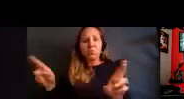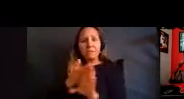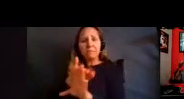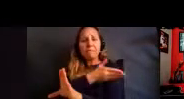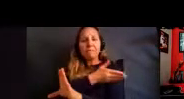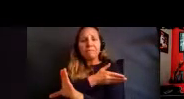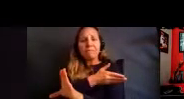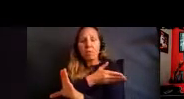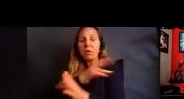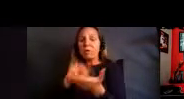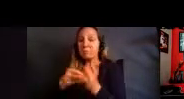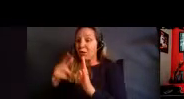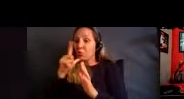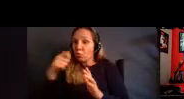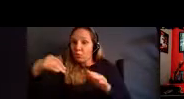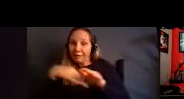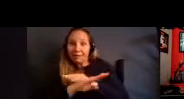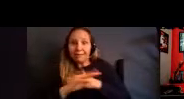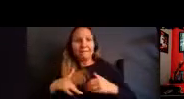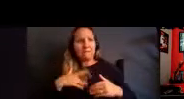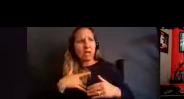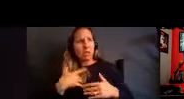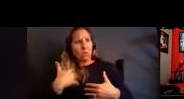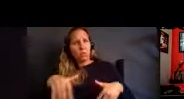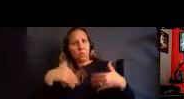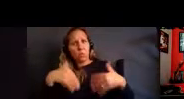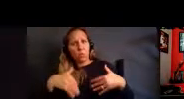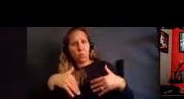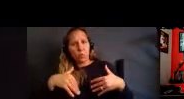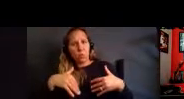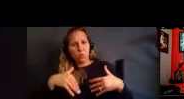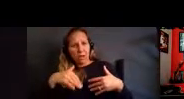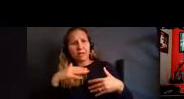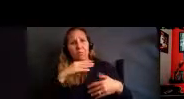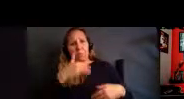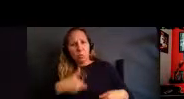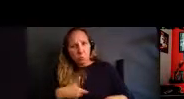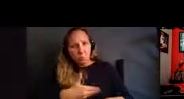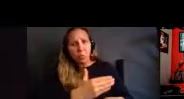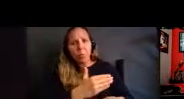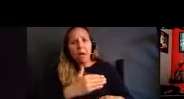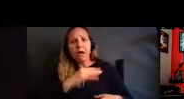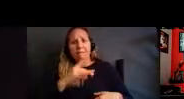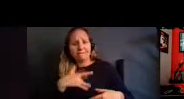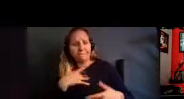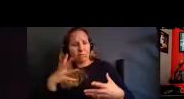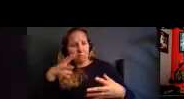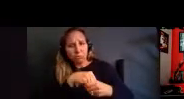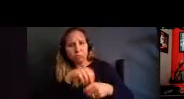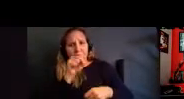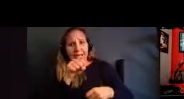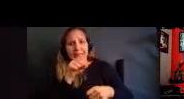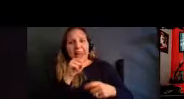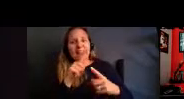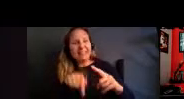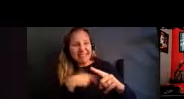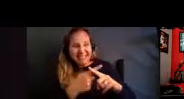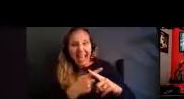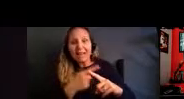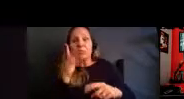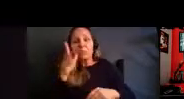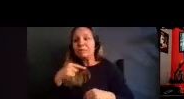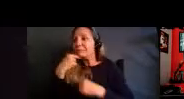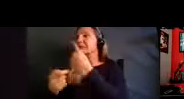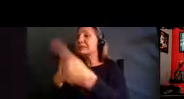only is that person going to feel welcome and included in the space that you're creating, but the likelihood of them telling their friends and family members that this